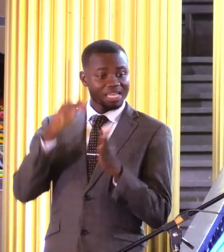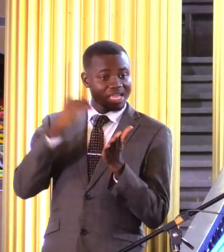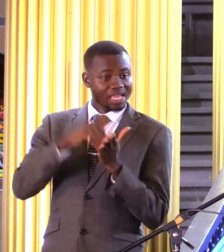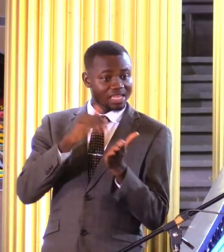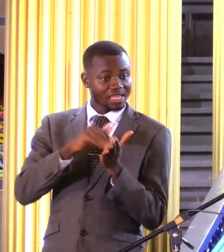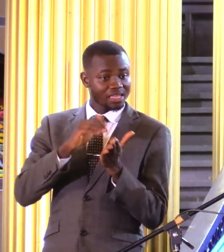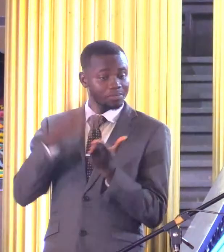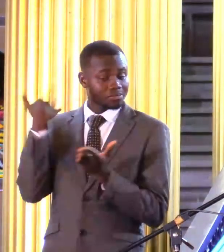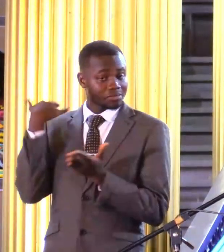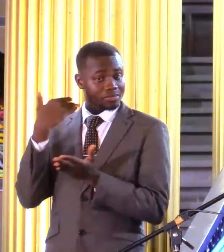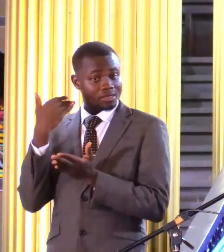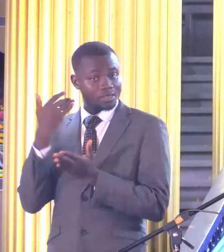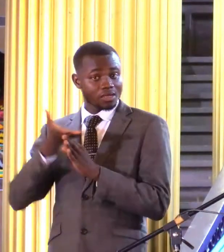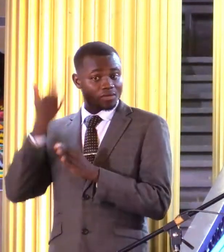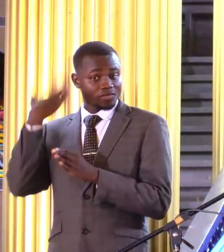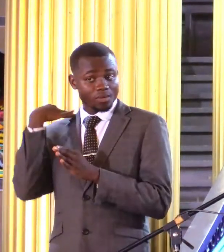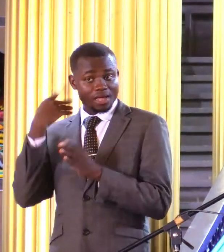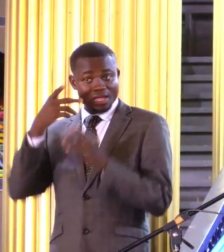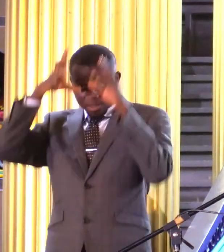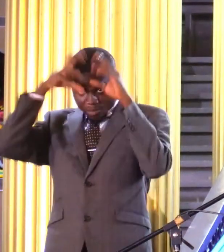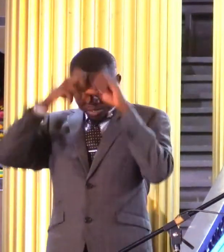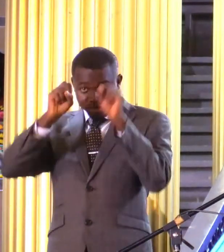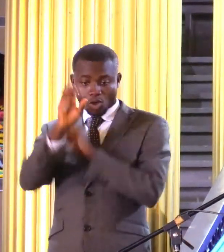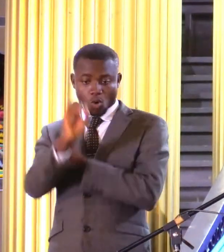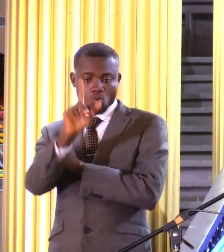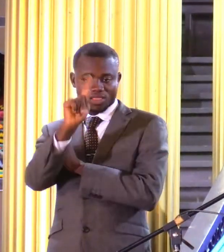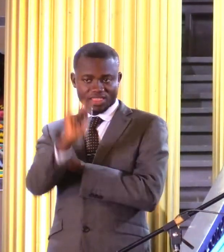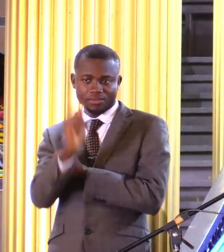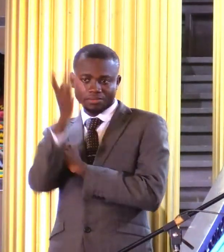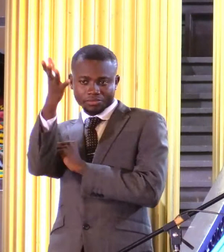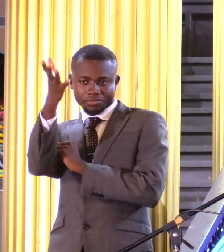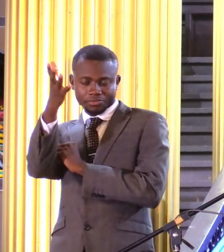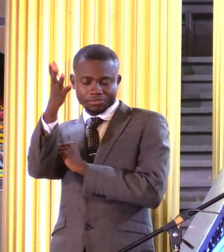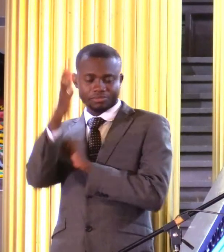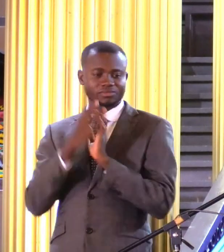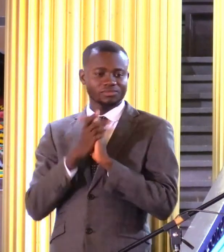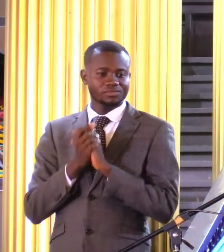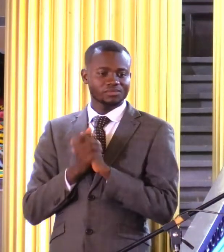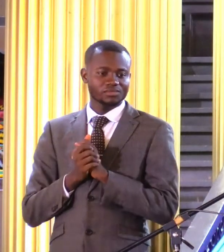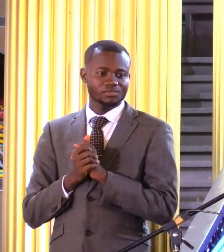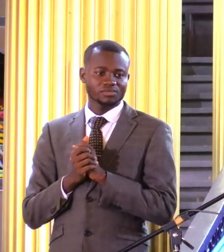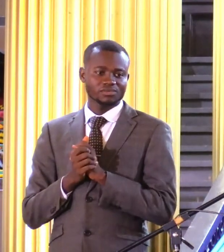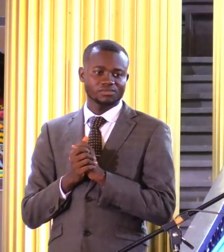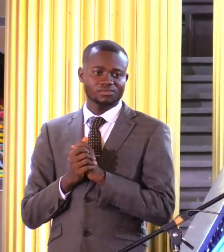former president of the Ghana Physiotherapy Association. Okay, thank you also.